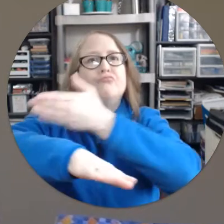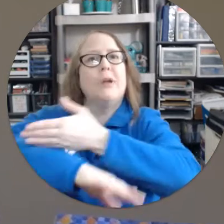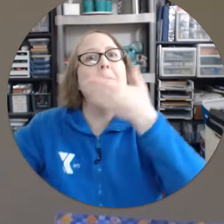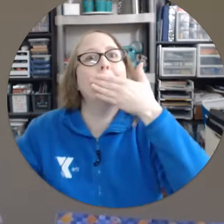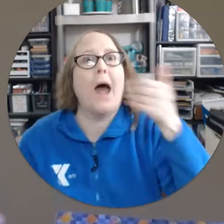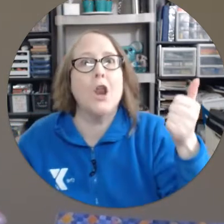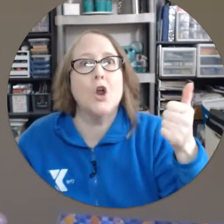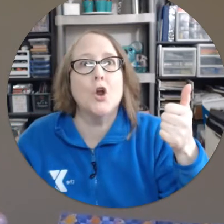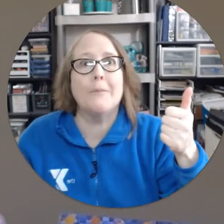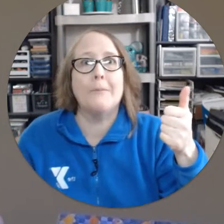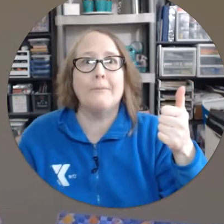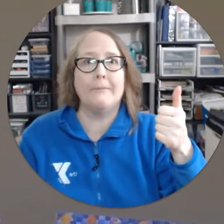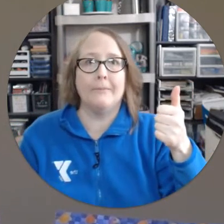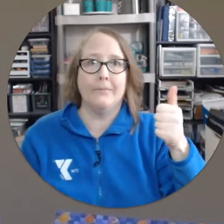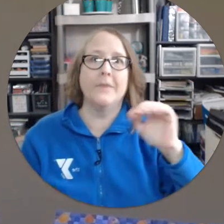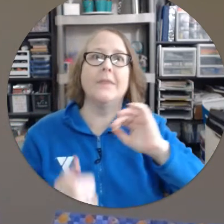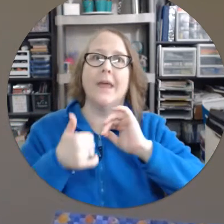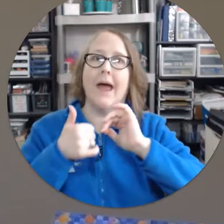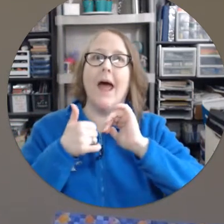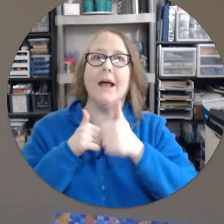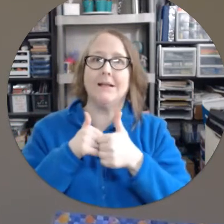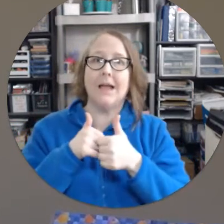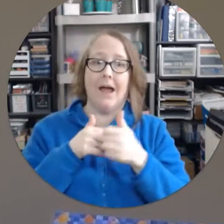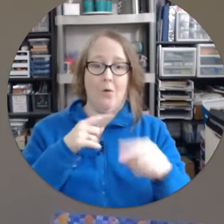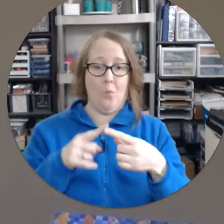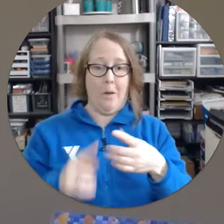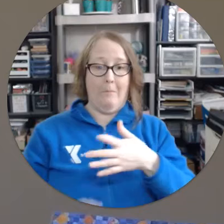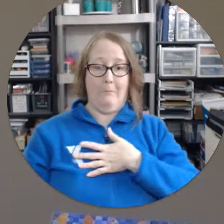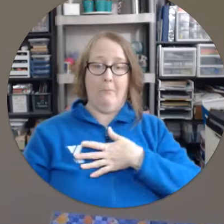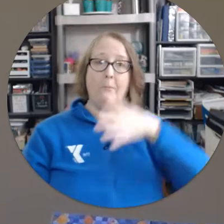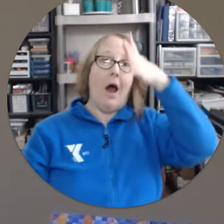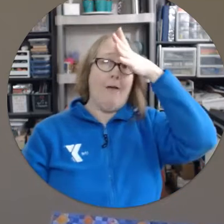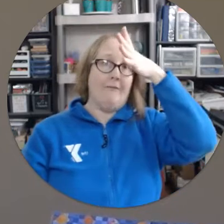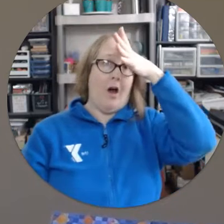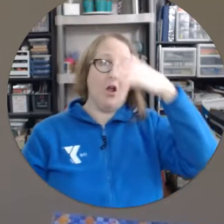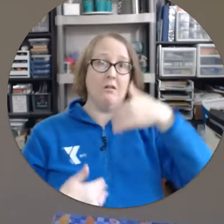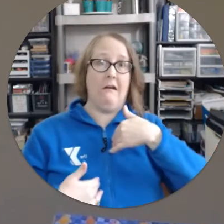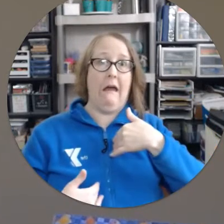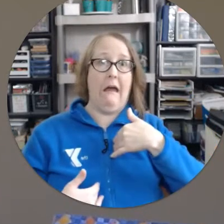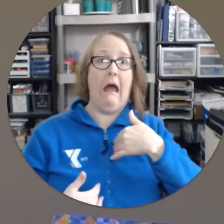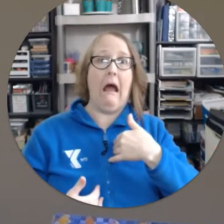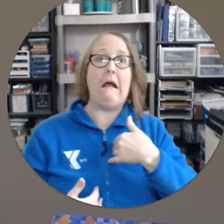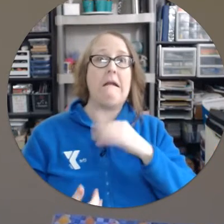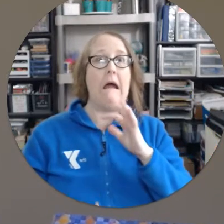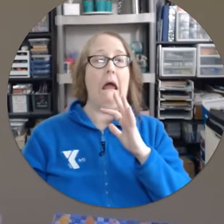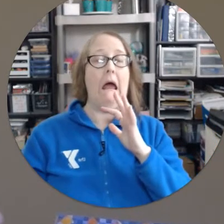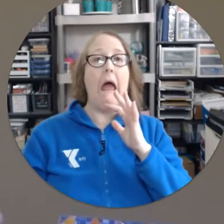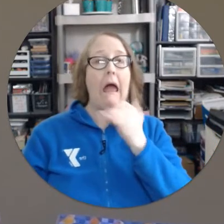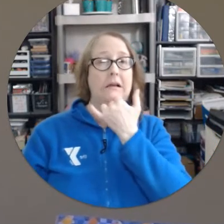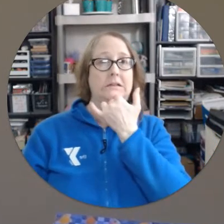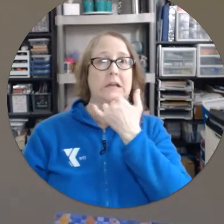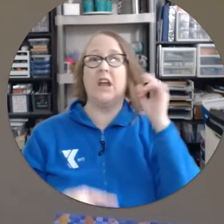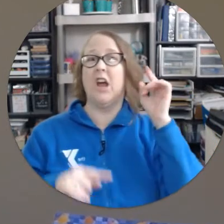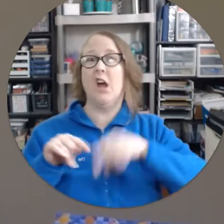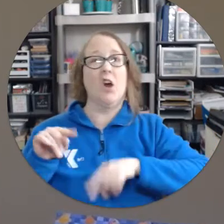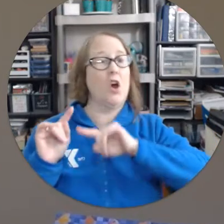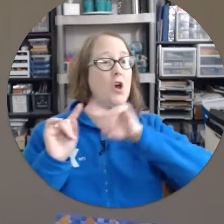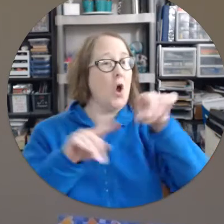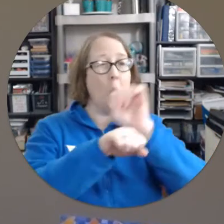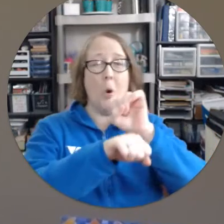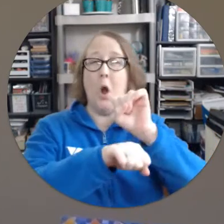That's how it was when my father had his accident and couldn't go to work for a